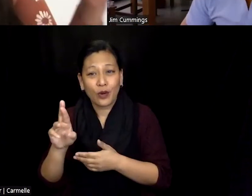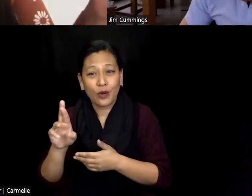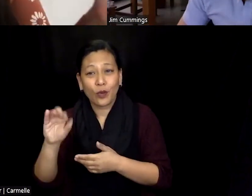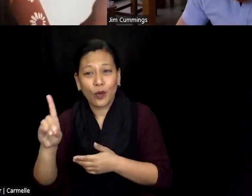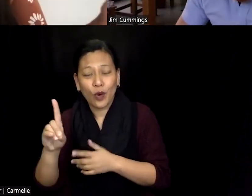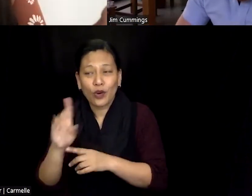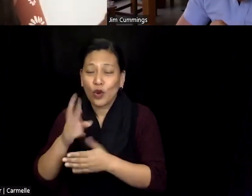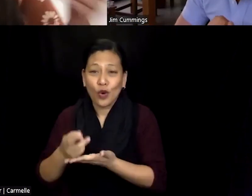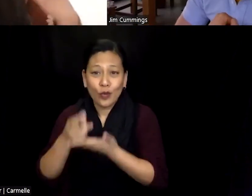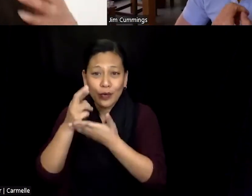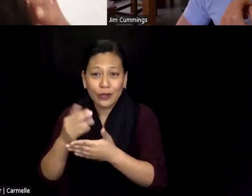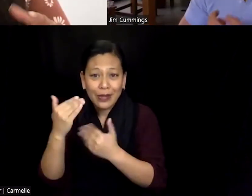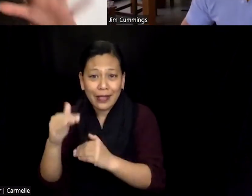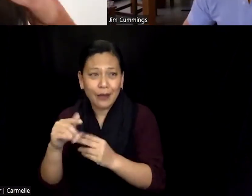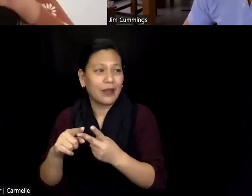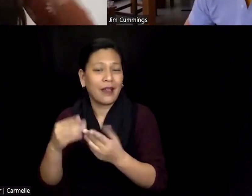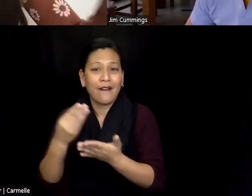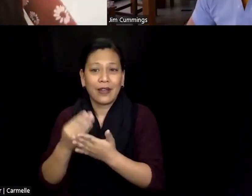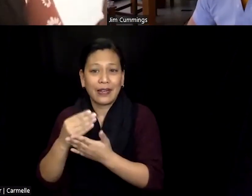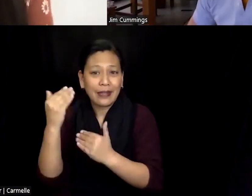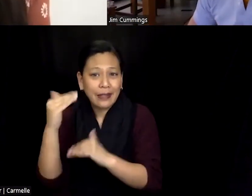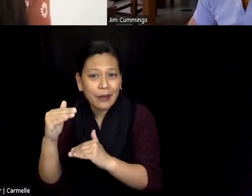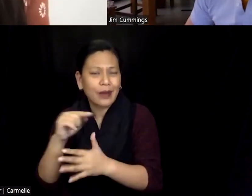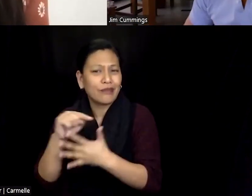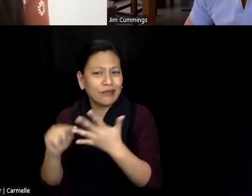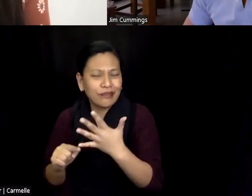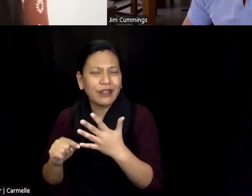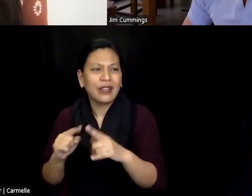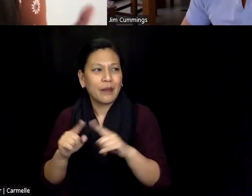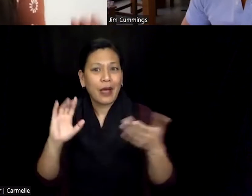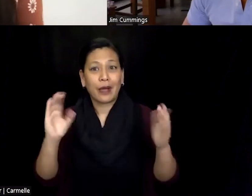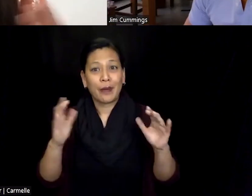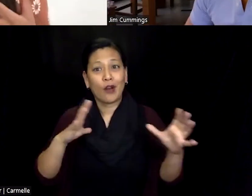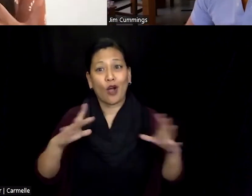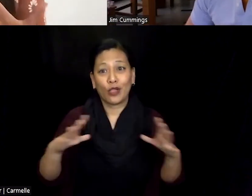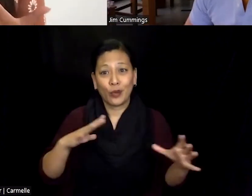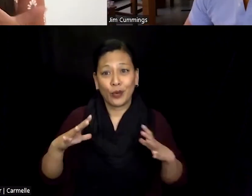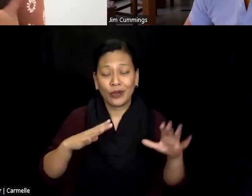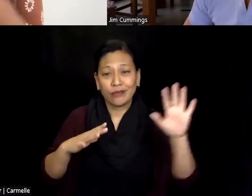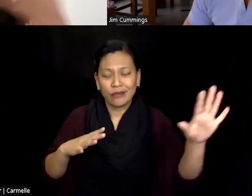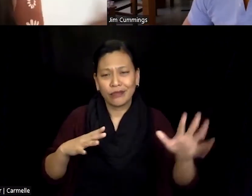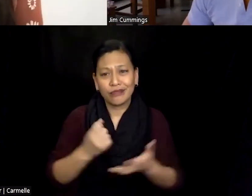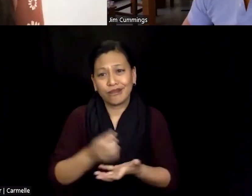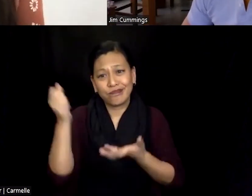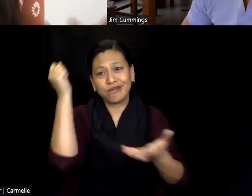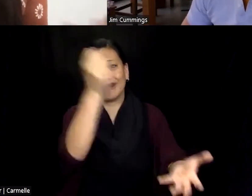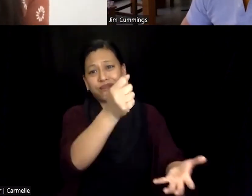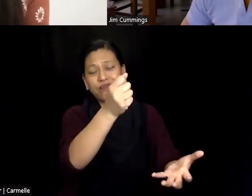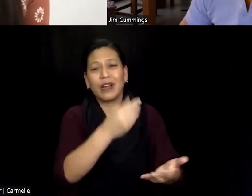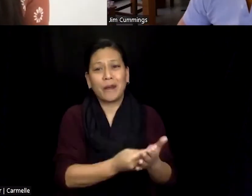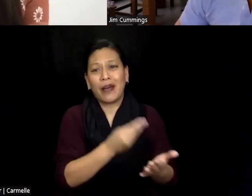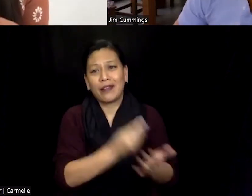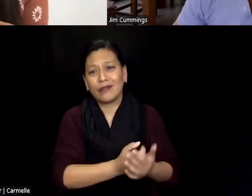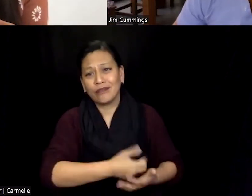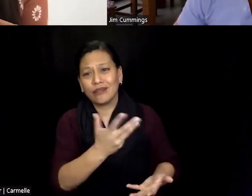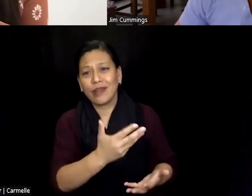and like fewer resources in comparison to these massive Hollywood productions that we are like very, very used to. So in a situation